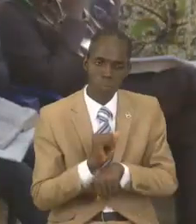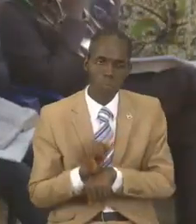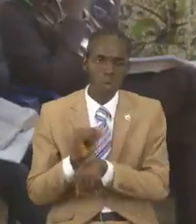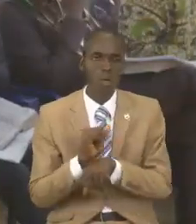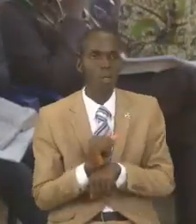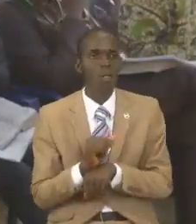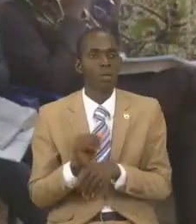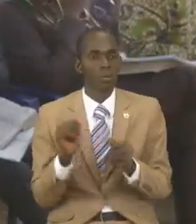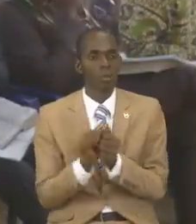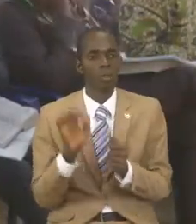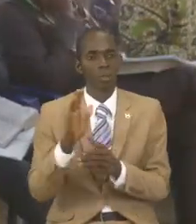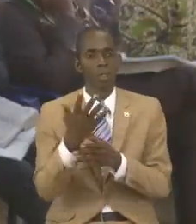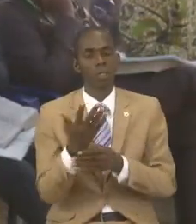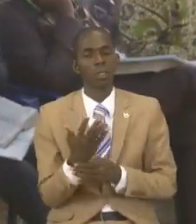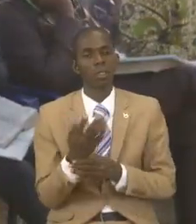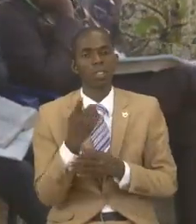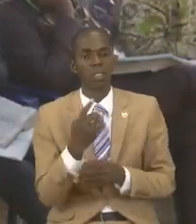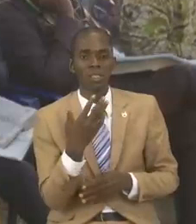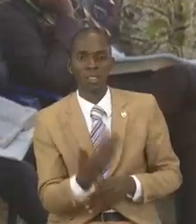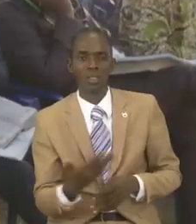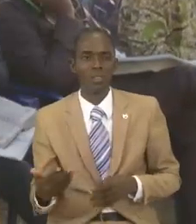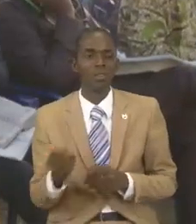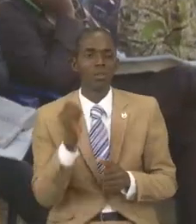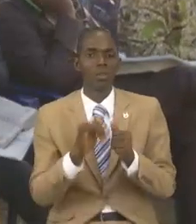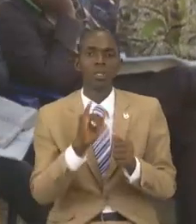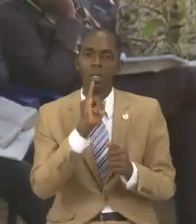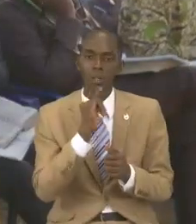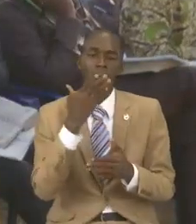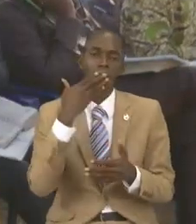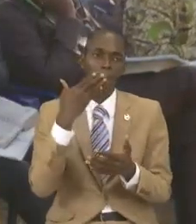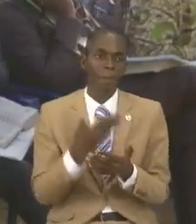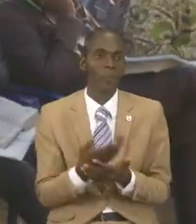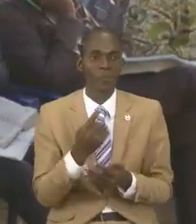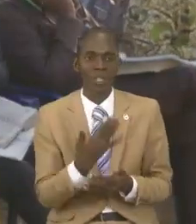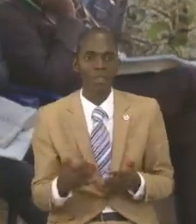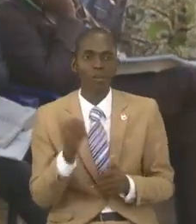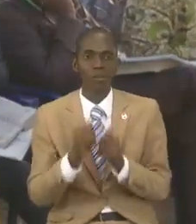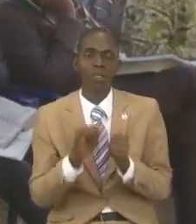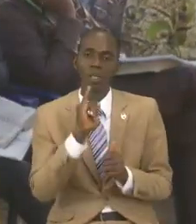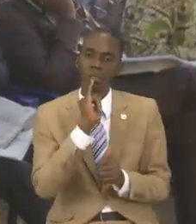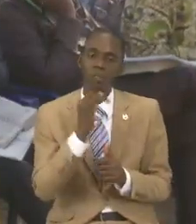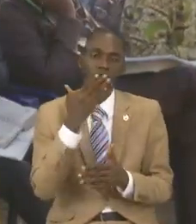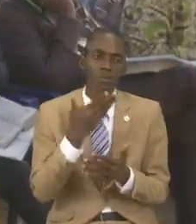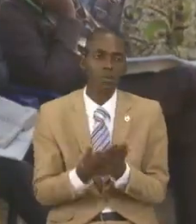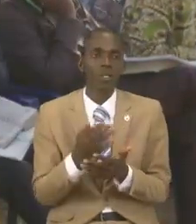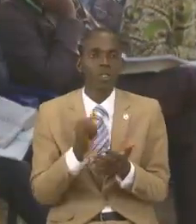with his hands, the things which is good, the thing which is good, that he